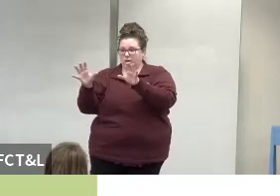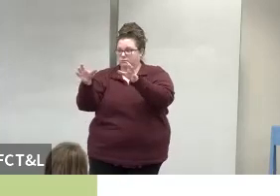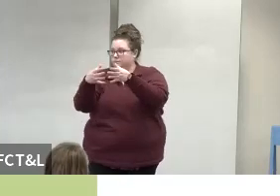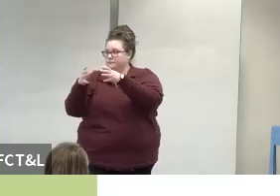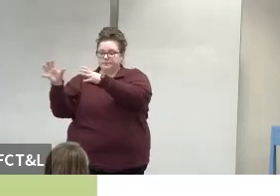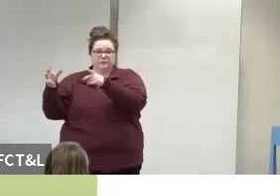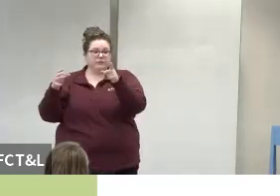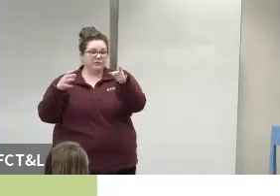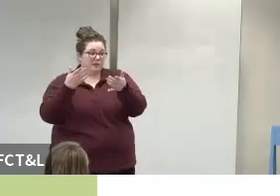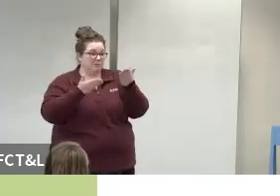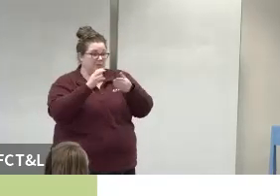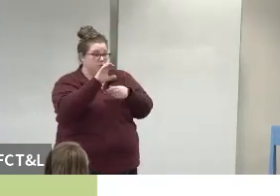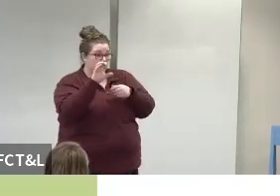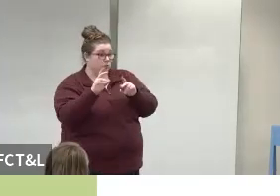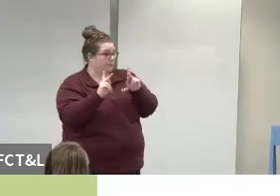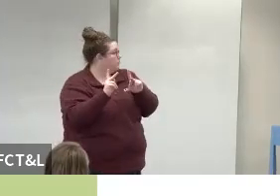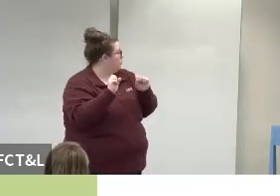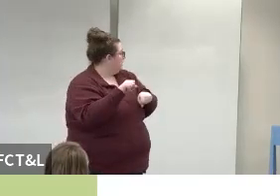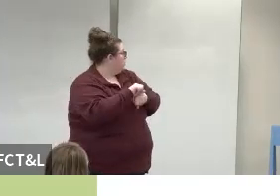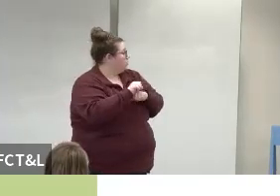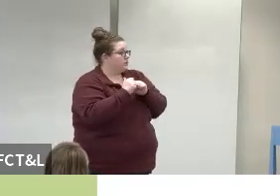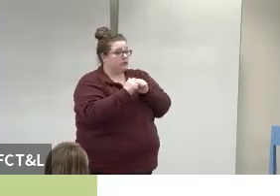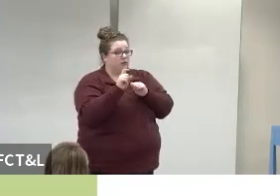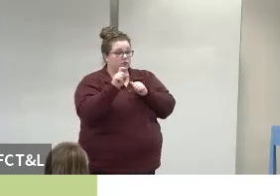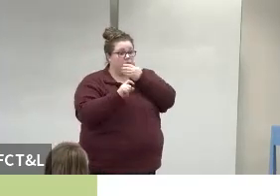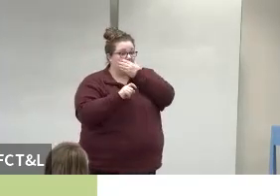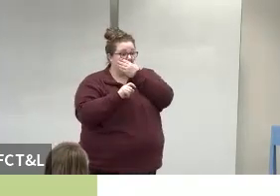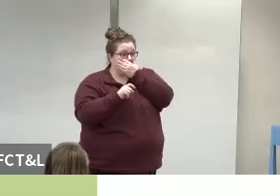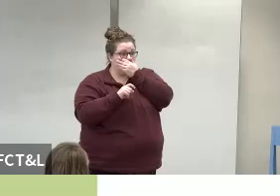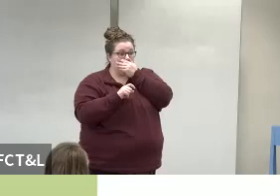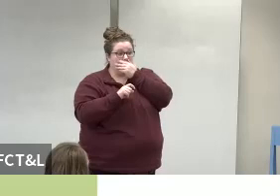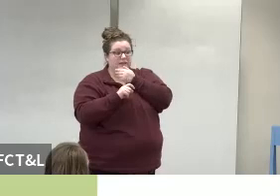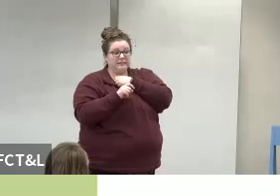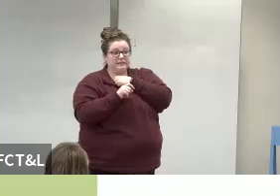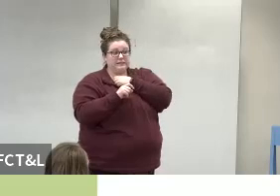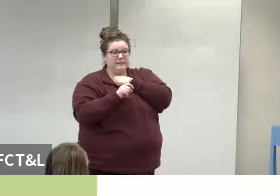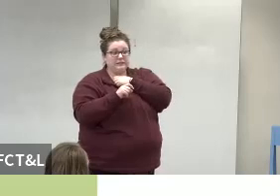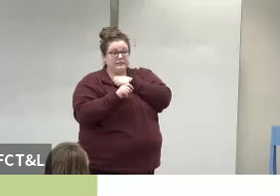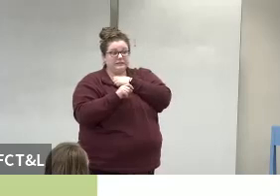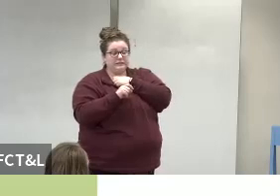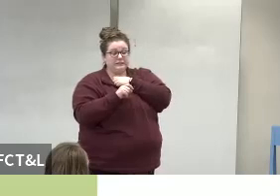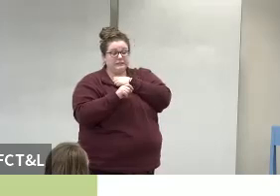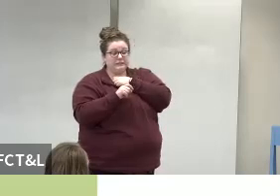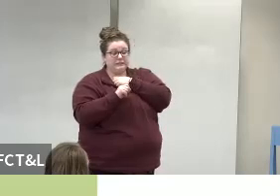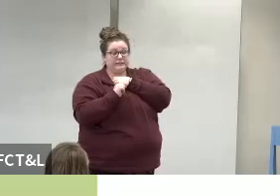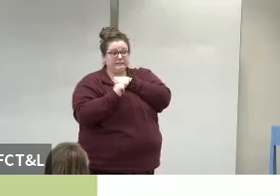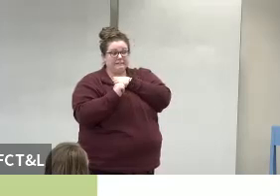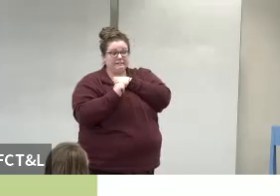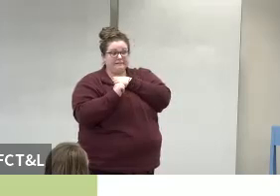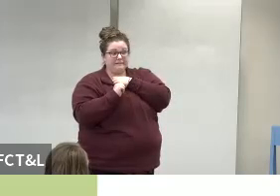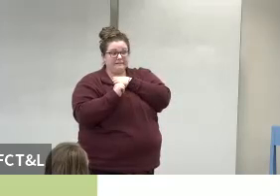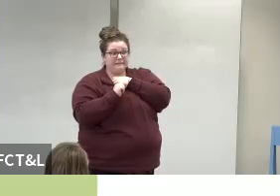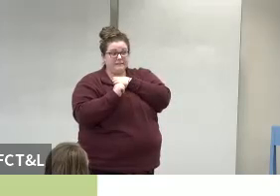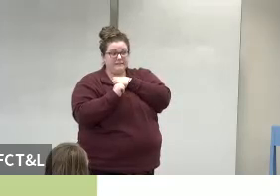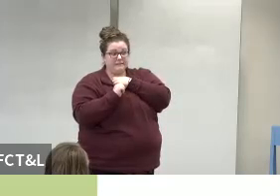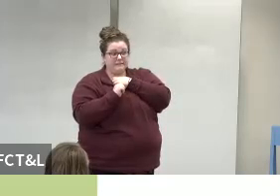come up with some things. If you could get in groups and have some discussion, and maybe the Zoom folks can work together in the chat. I'm not sure.